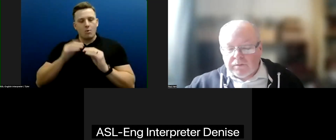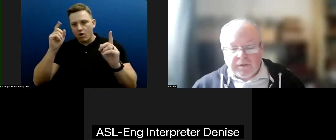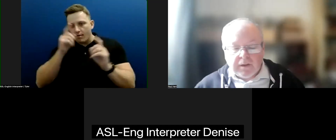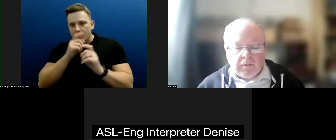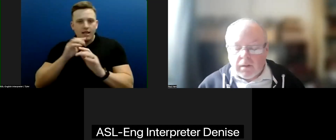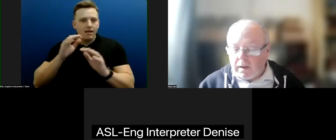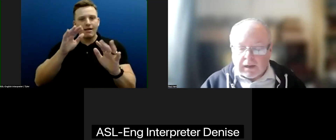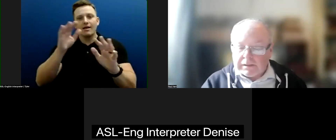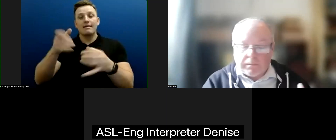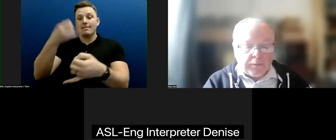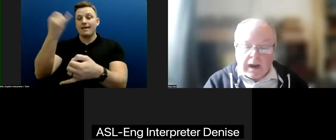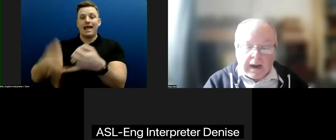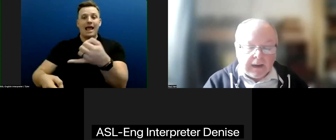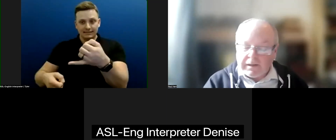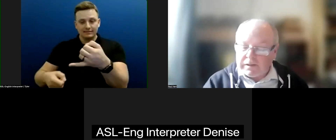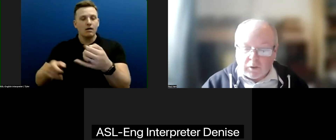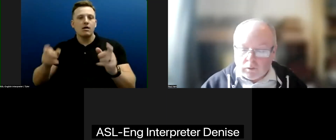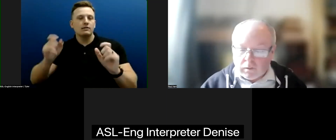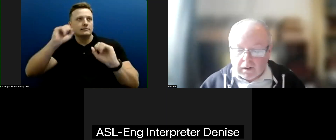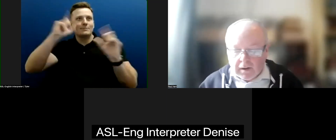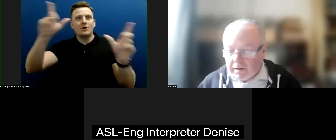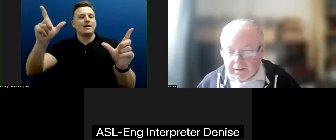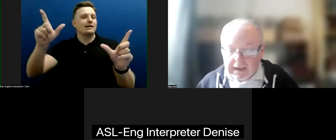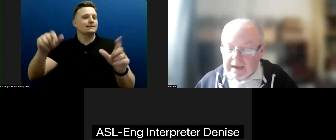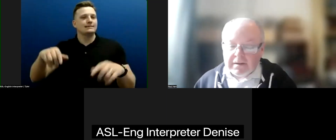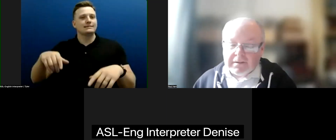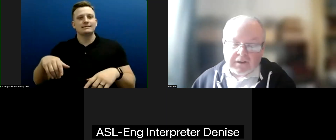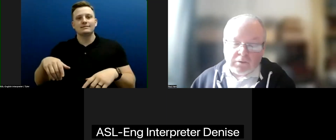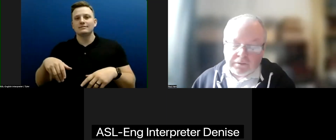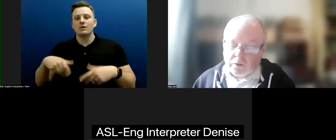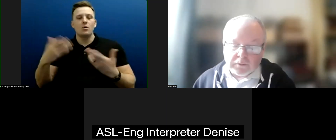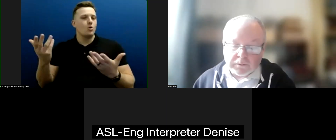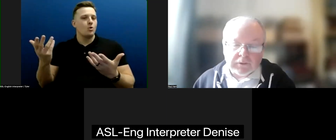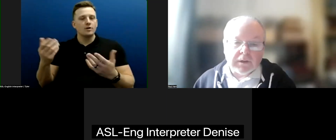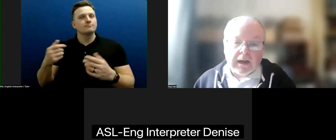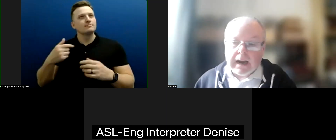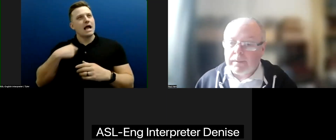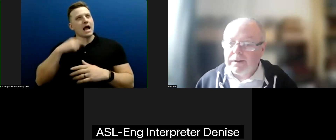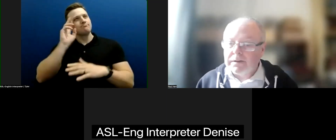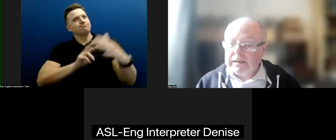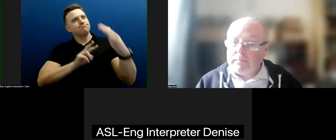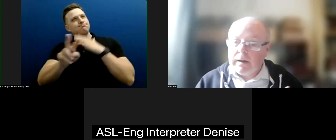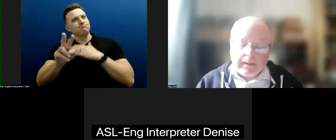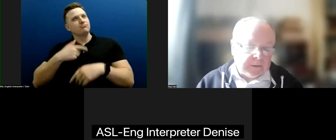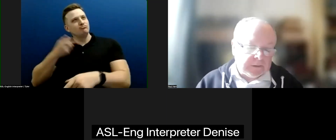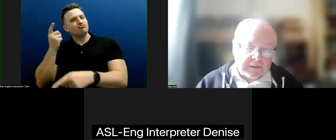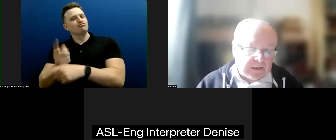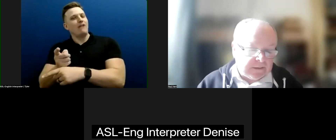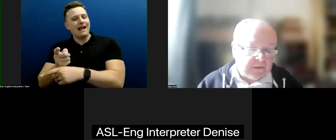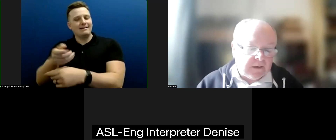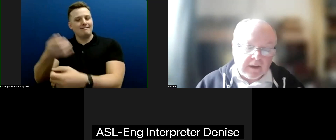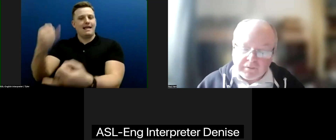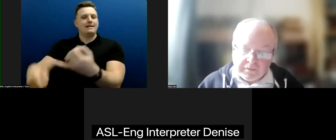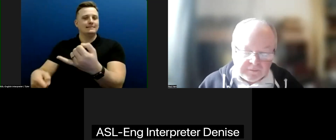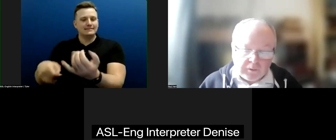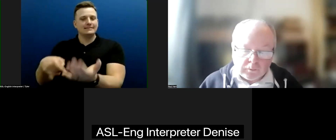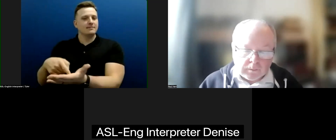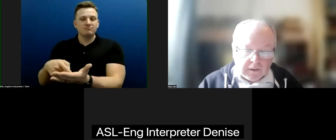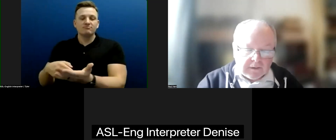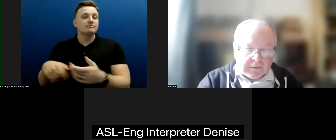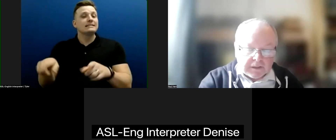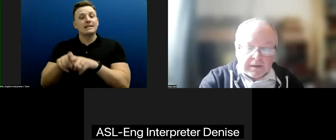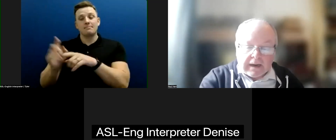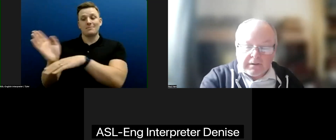will reveal a surprise or the ending that you thought was going to happen. The same happens in every